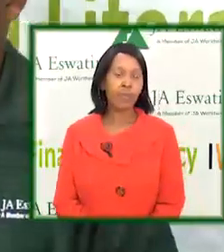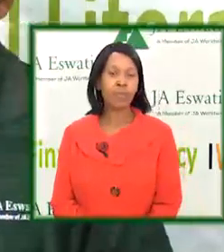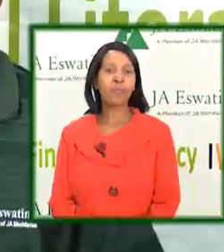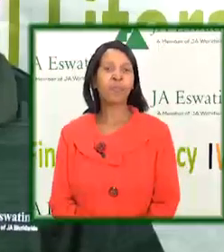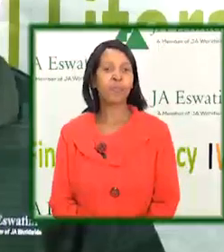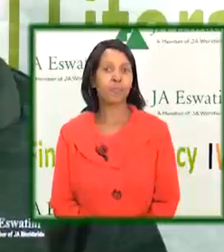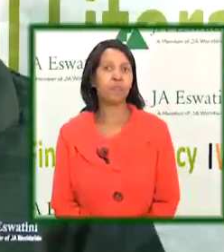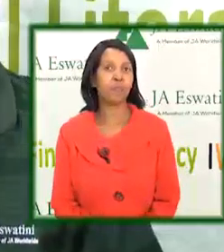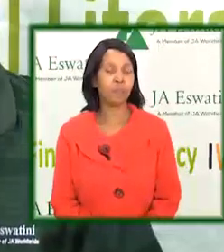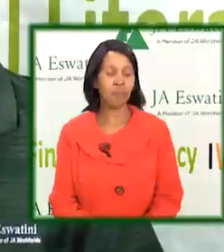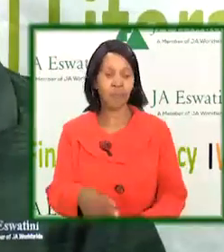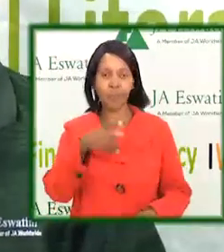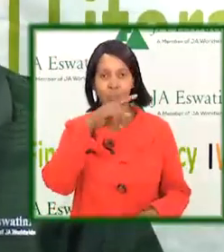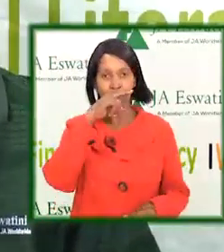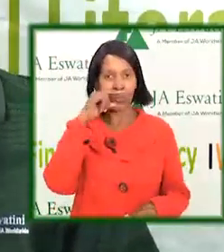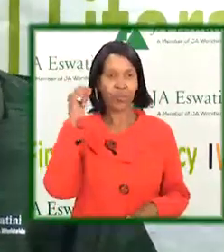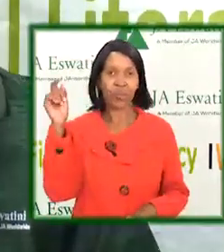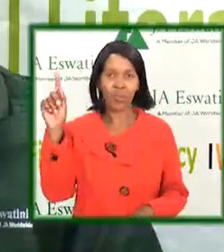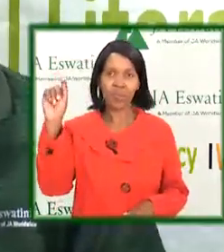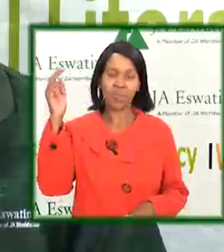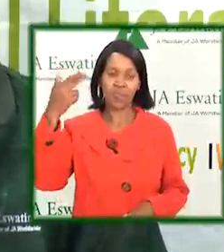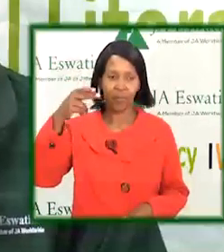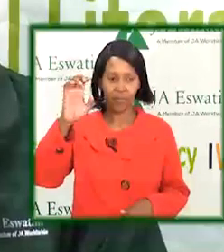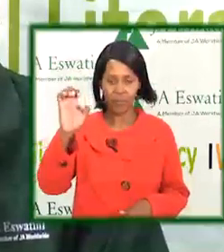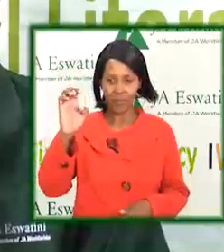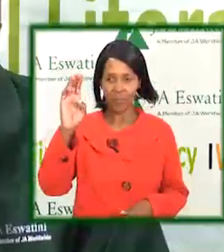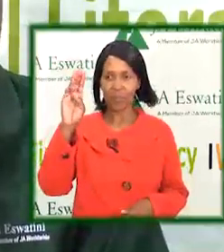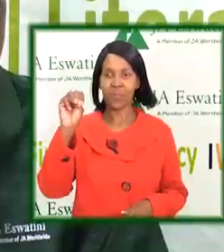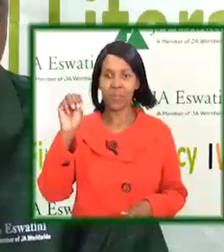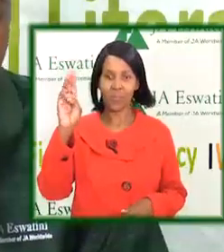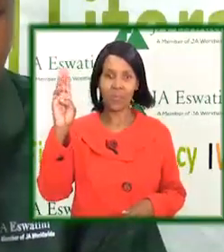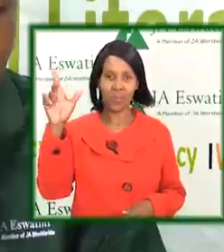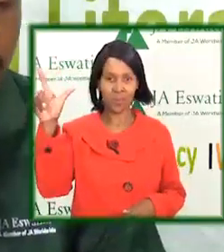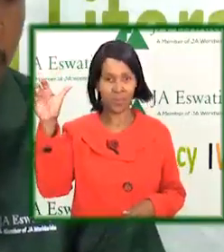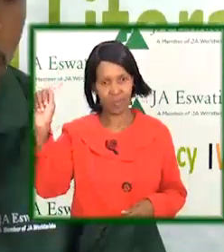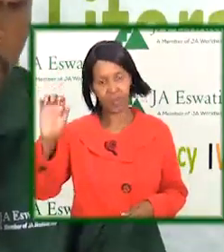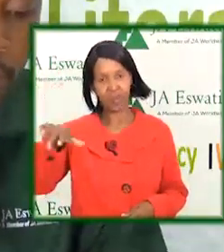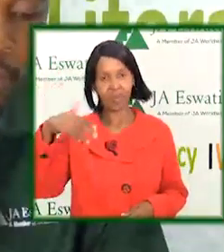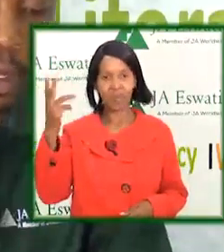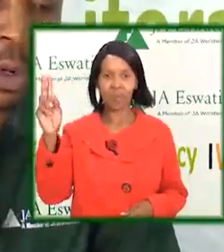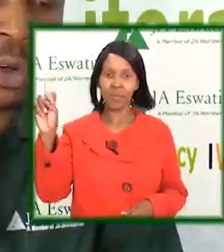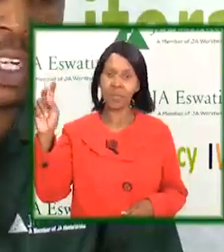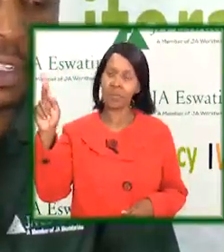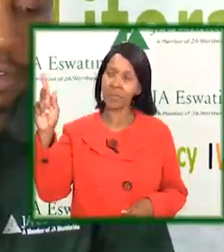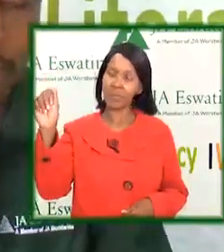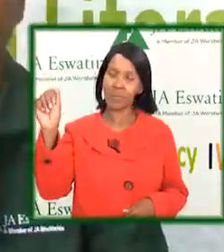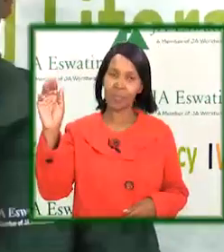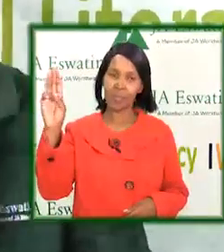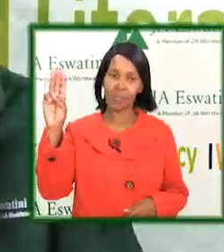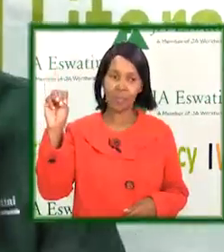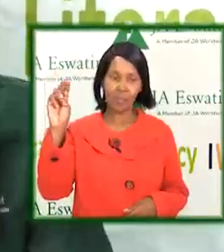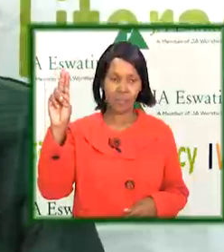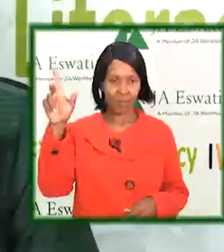My name is Tembelanga Mbule, who works for Junior Achievement Eswatini as one of the coordinators